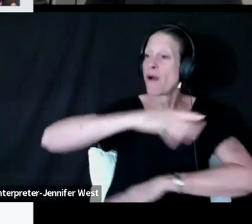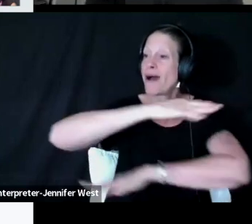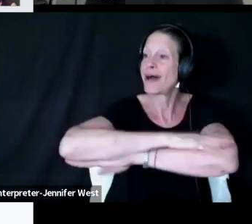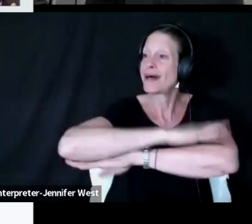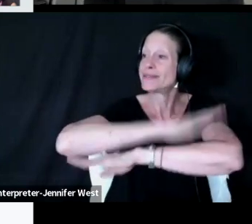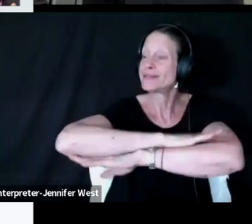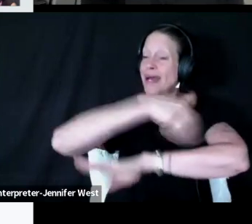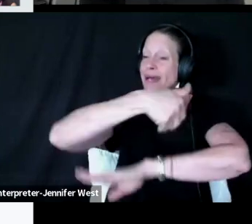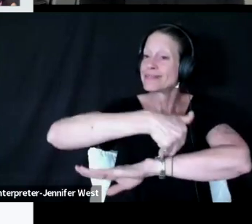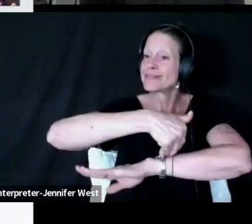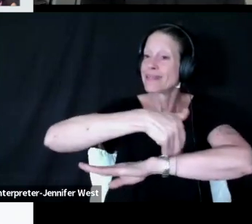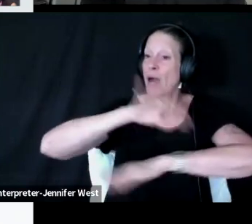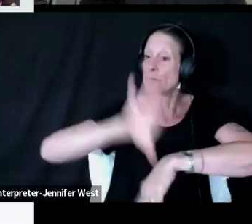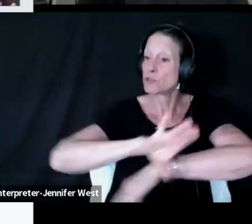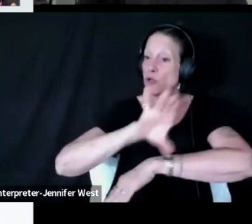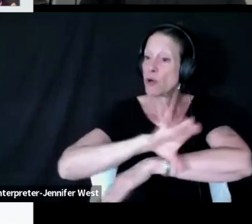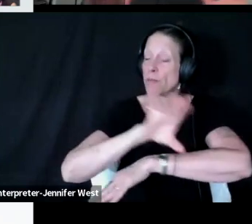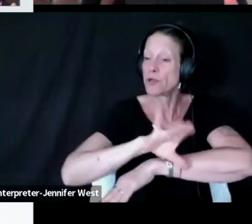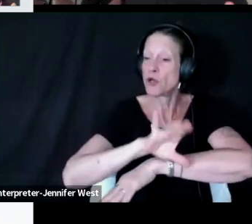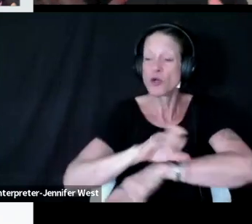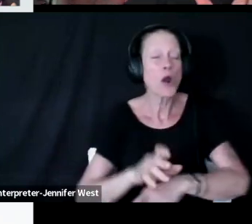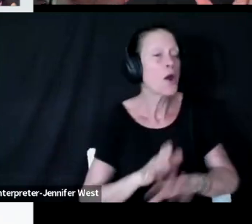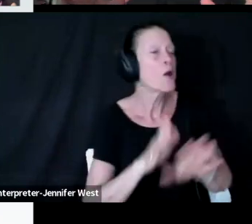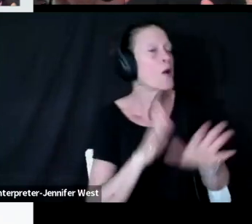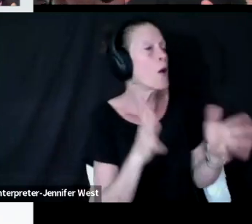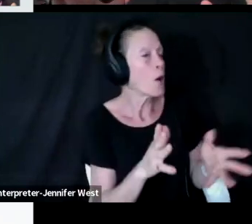There is no, I mean, this is a